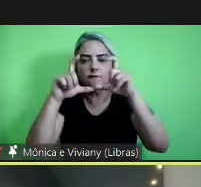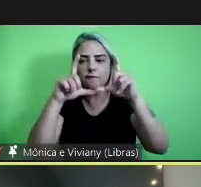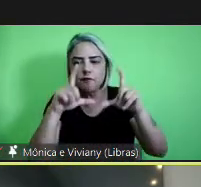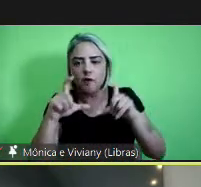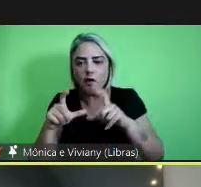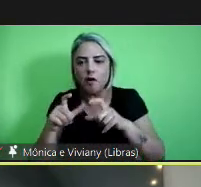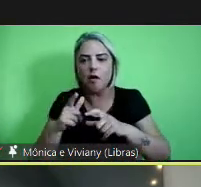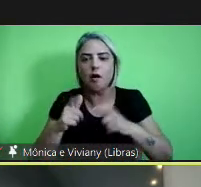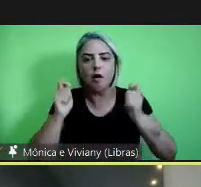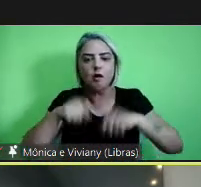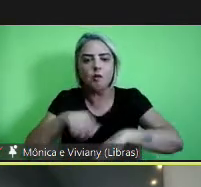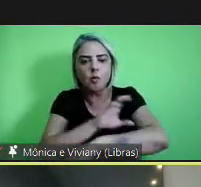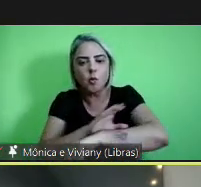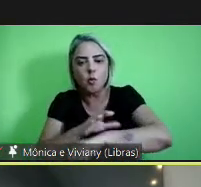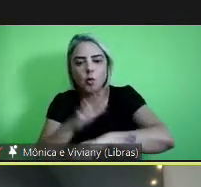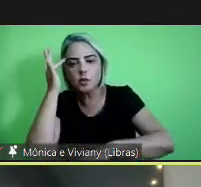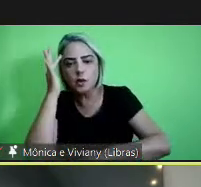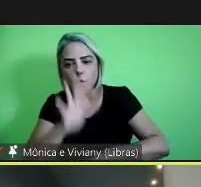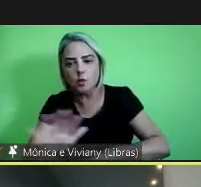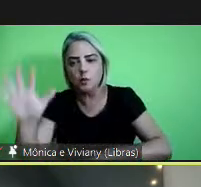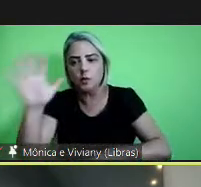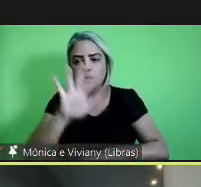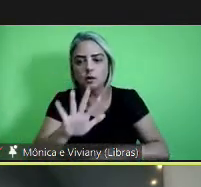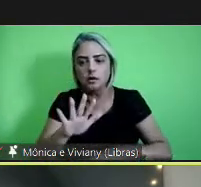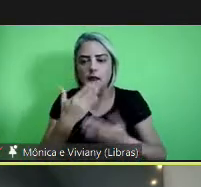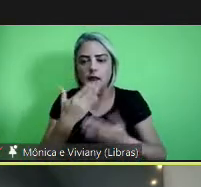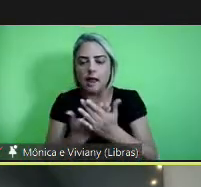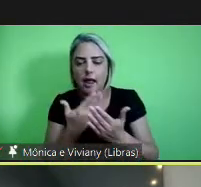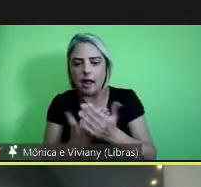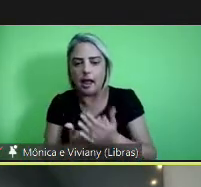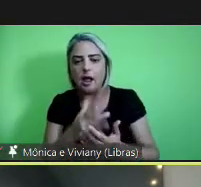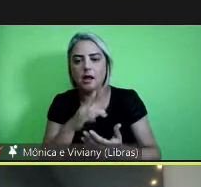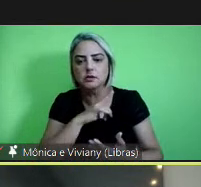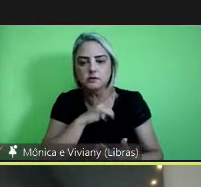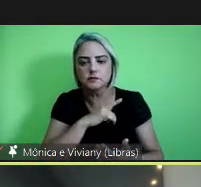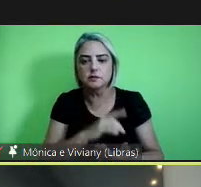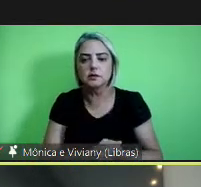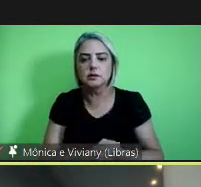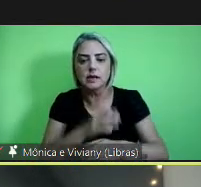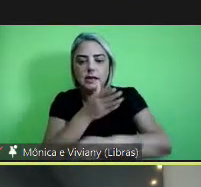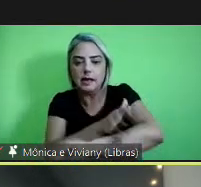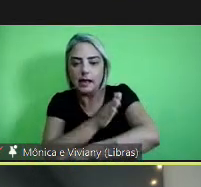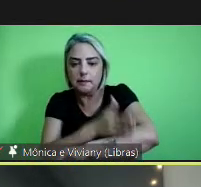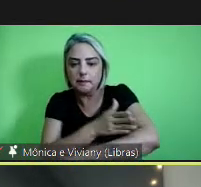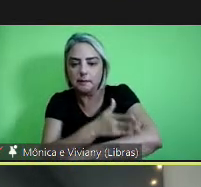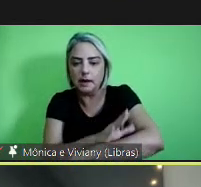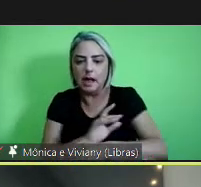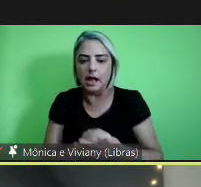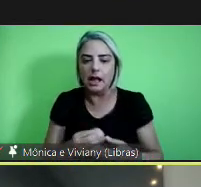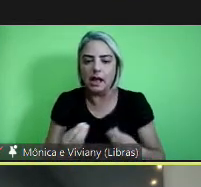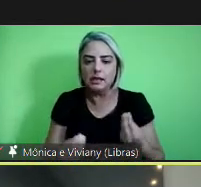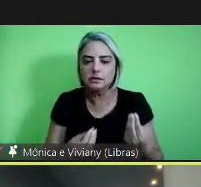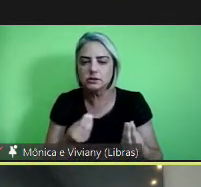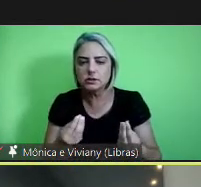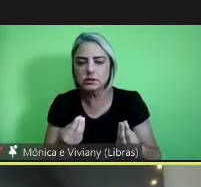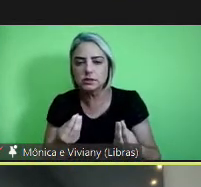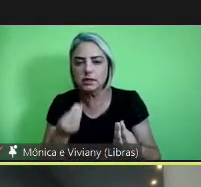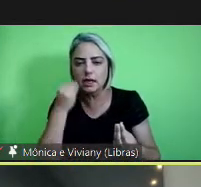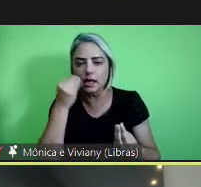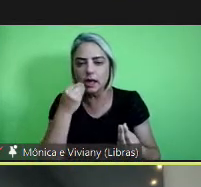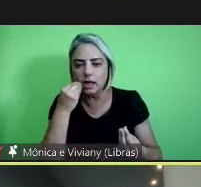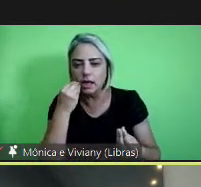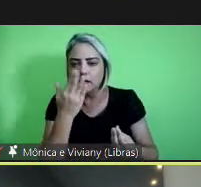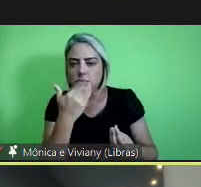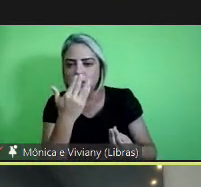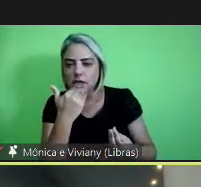These are some pictures of some trainings and some classes that took place. And in the